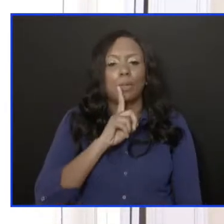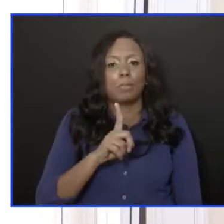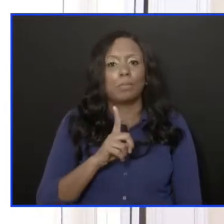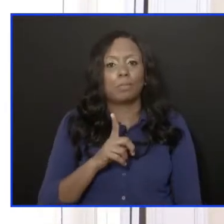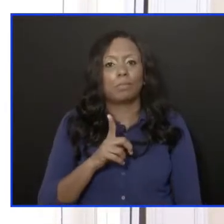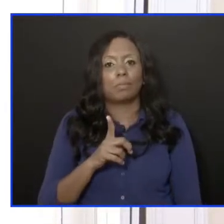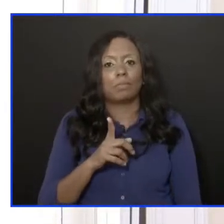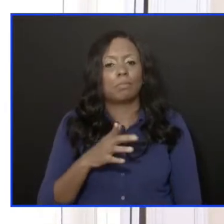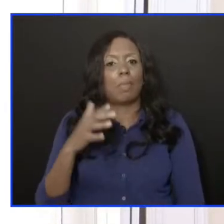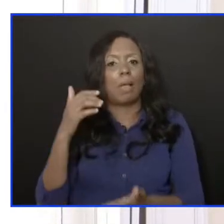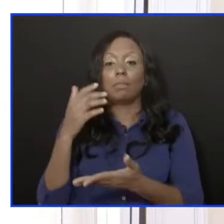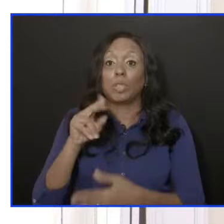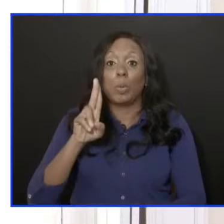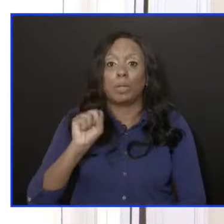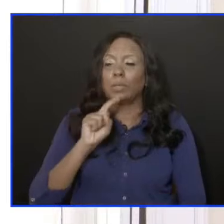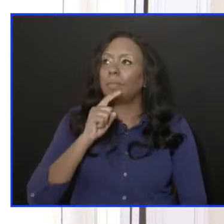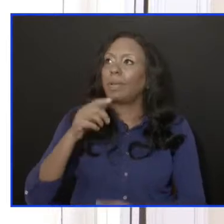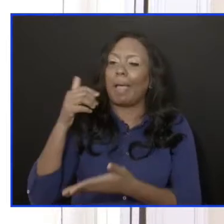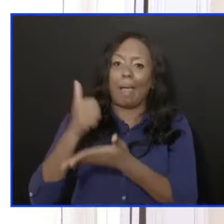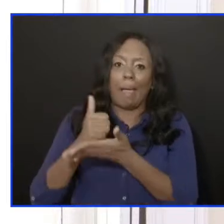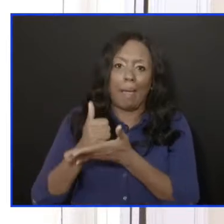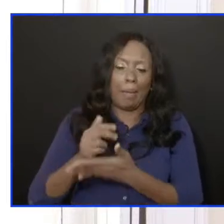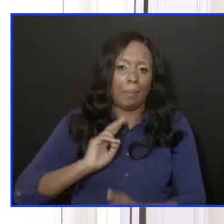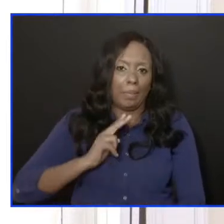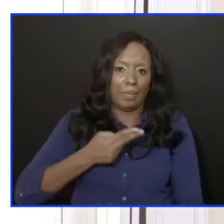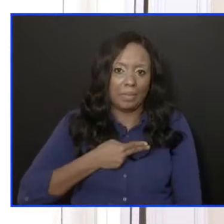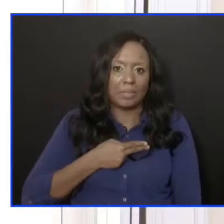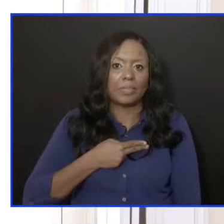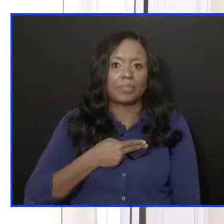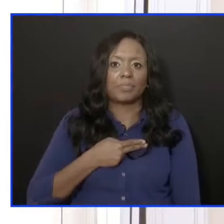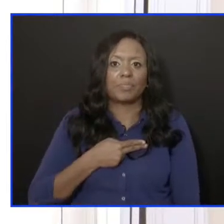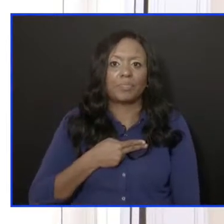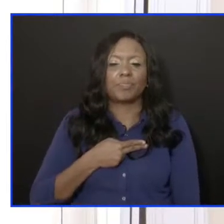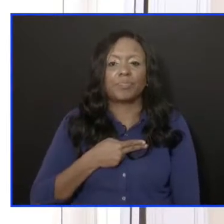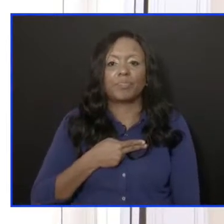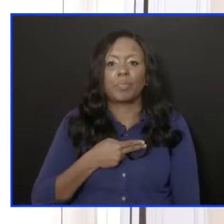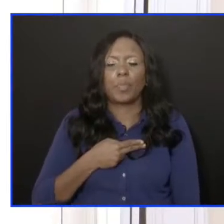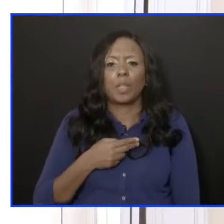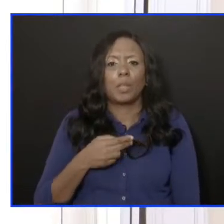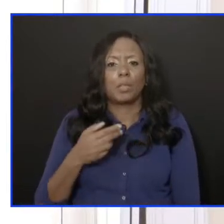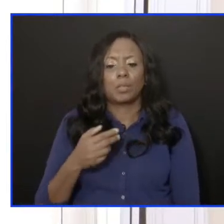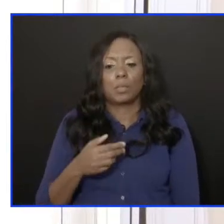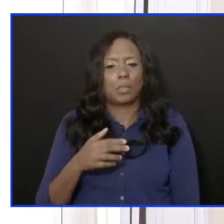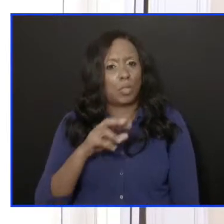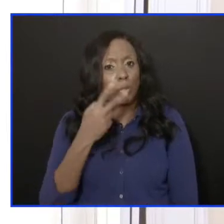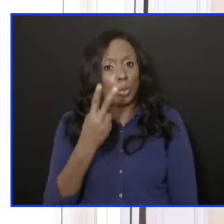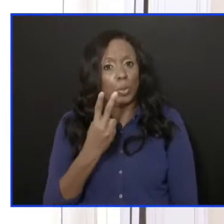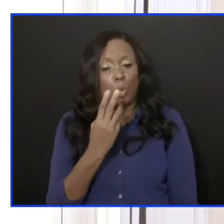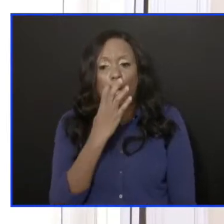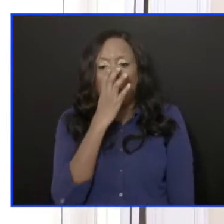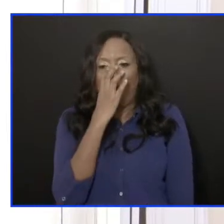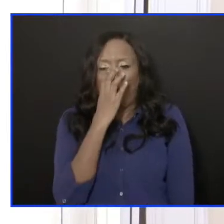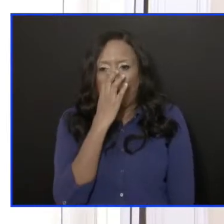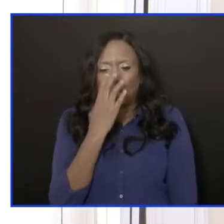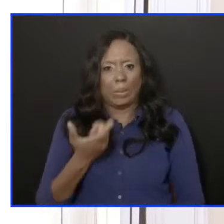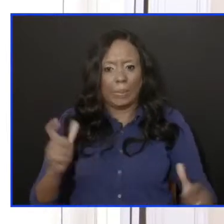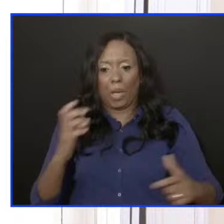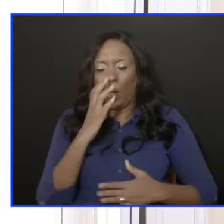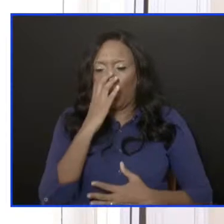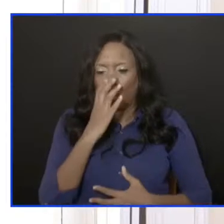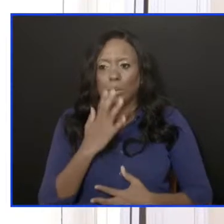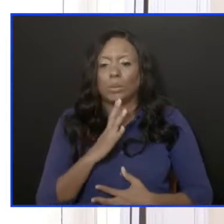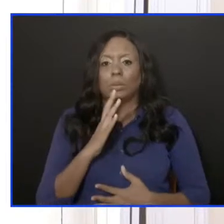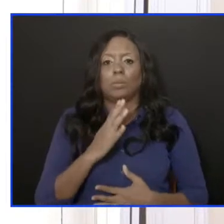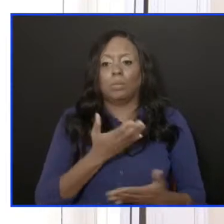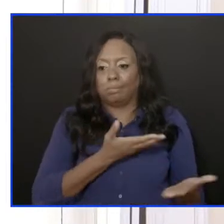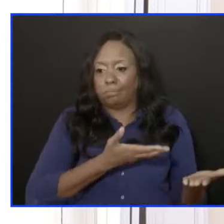those plants in. Those are the ones that will go to the tertiary facility that is being converted into primary on the bottom floor